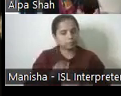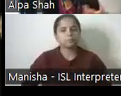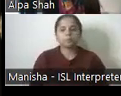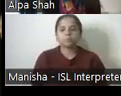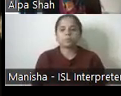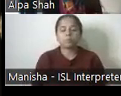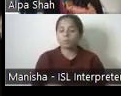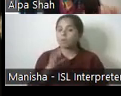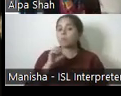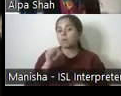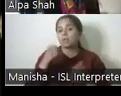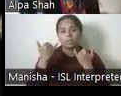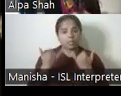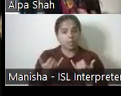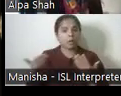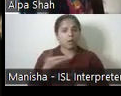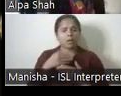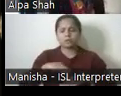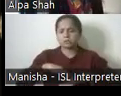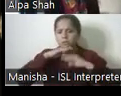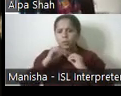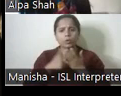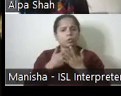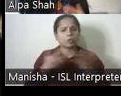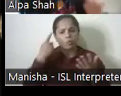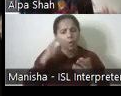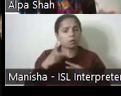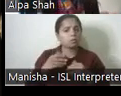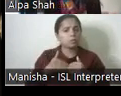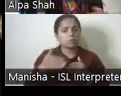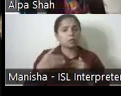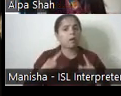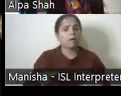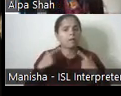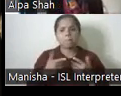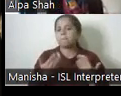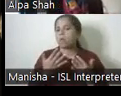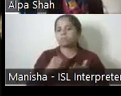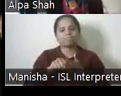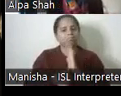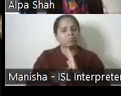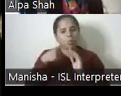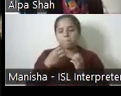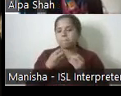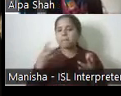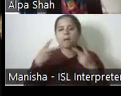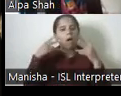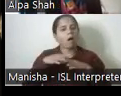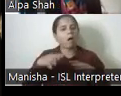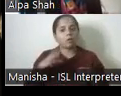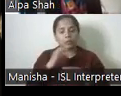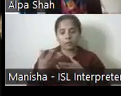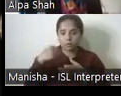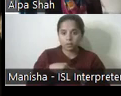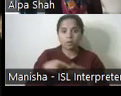Of course, now, without sufficient resources for subsistence living, this is not possible for many Adivasi communities who have to engage in